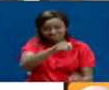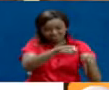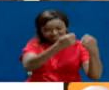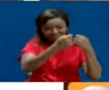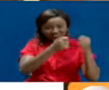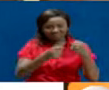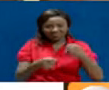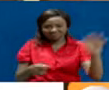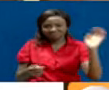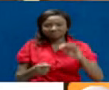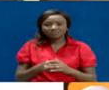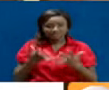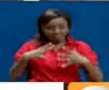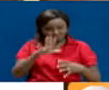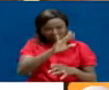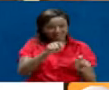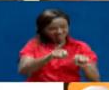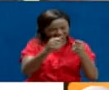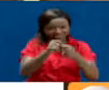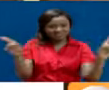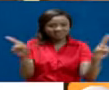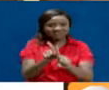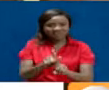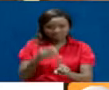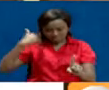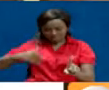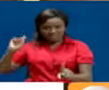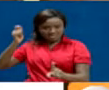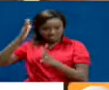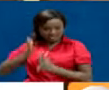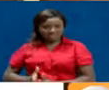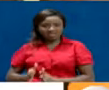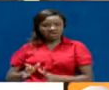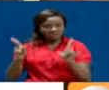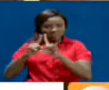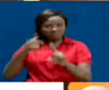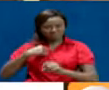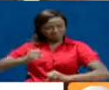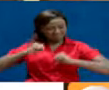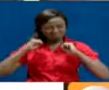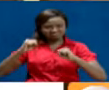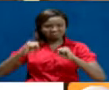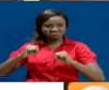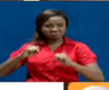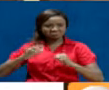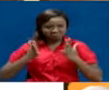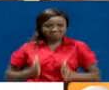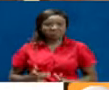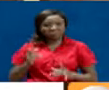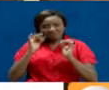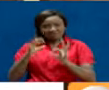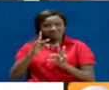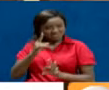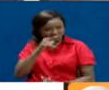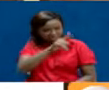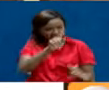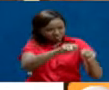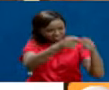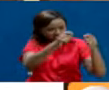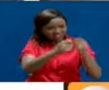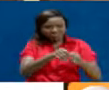misbehaving and your people are misbehaving. I'm a citizen of this country and a senior one. And when I see you doing what you're